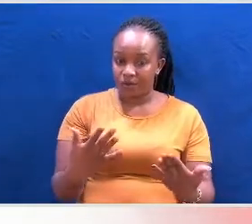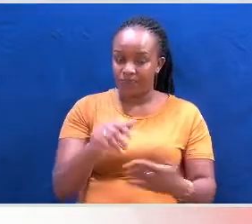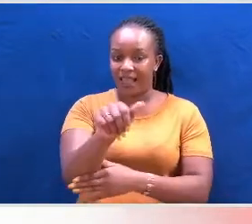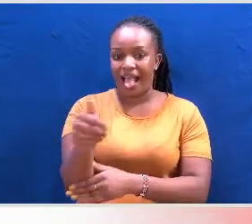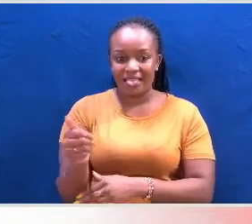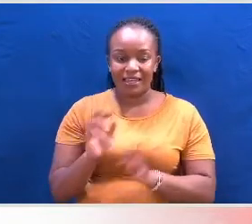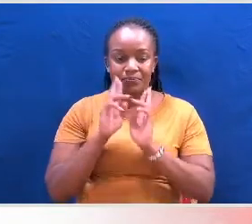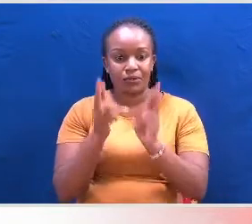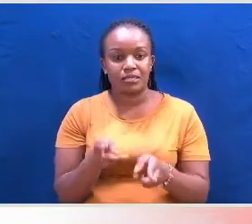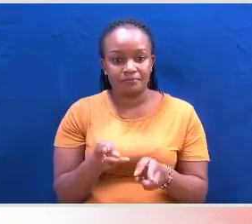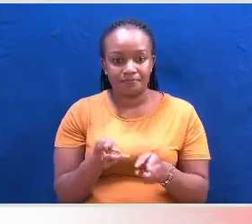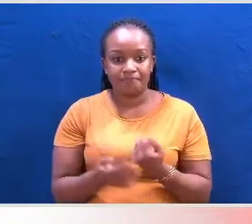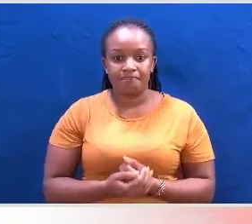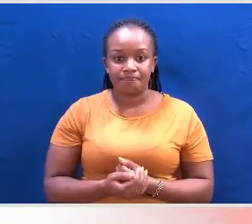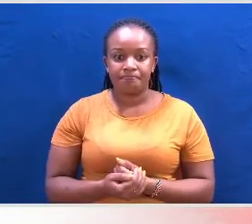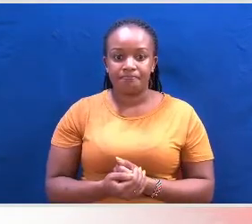or a report.